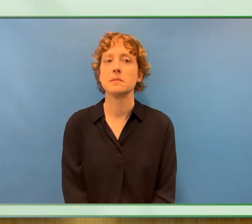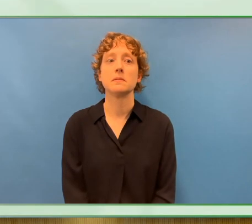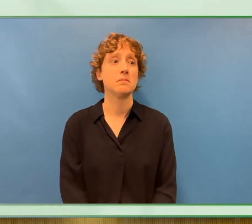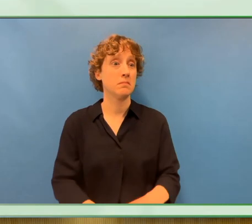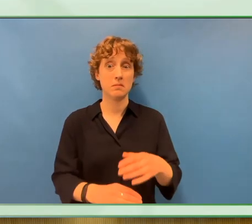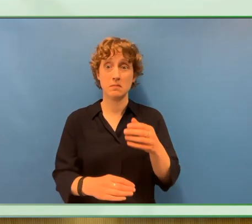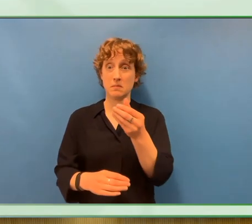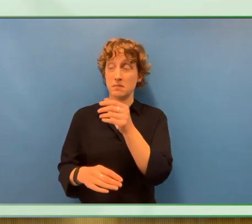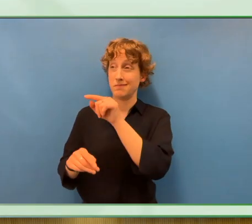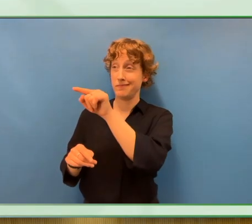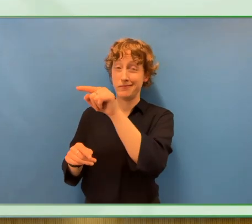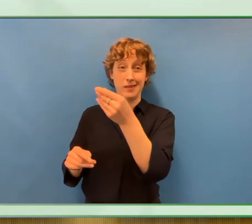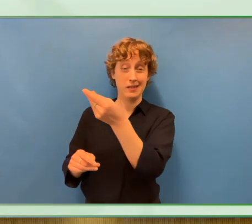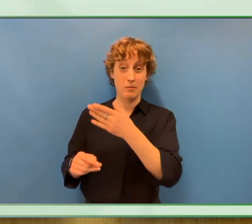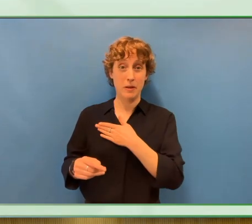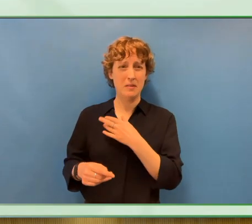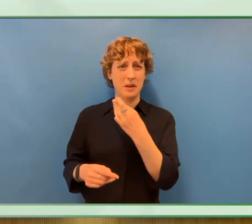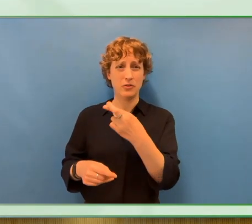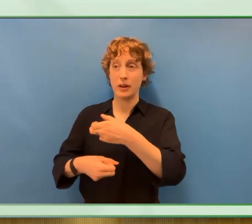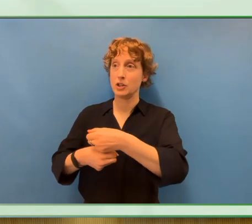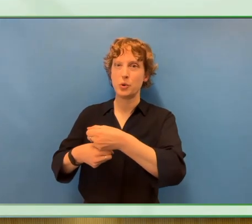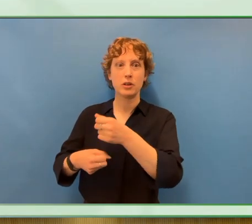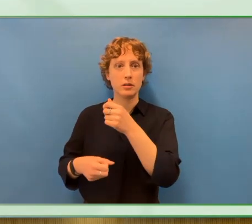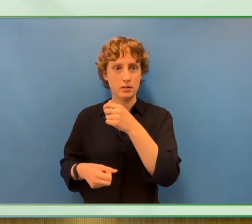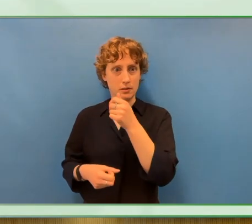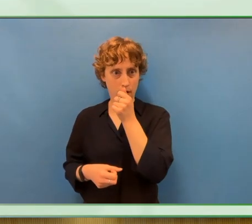sector. Hey.